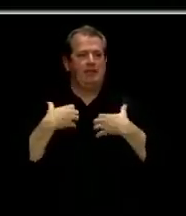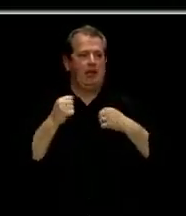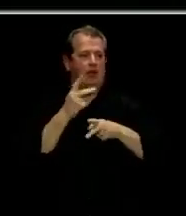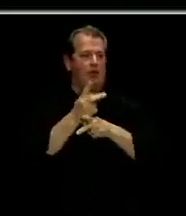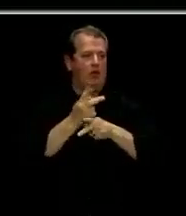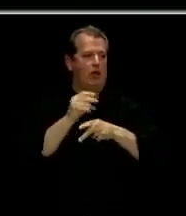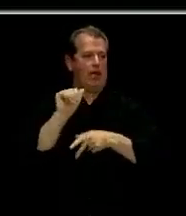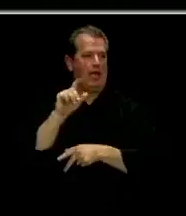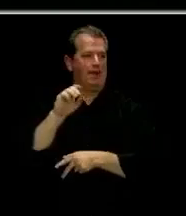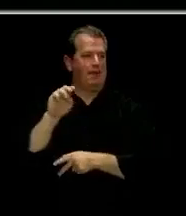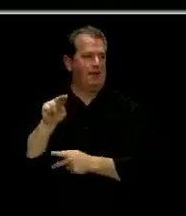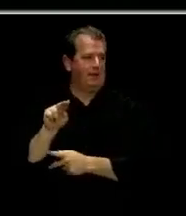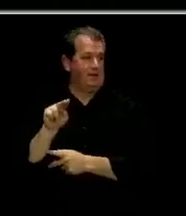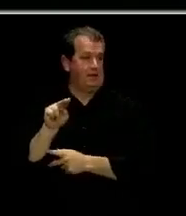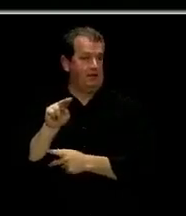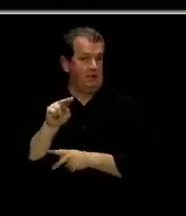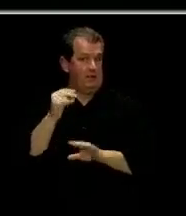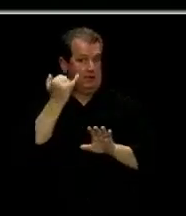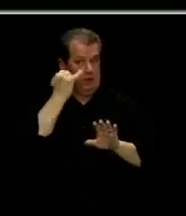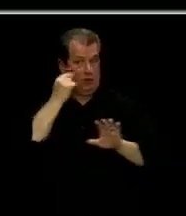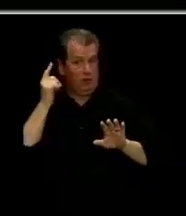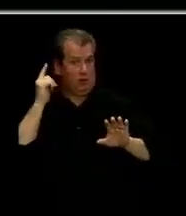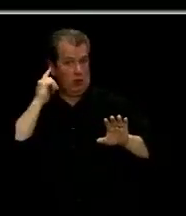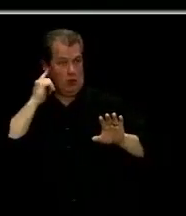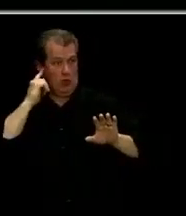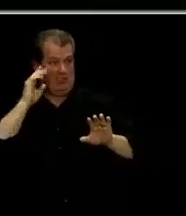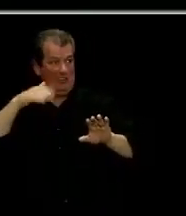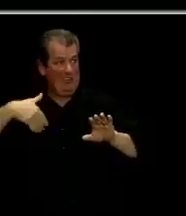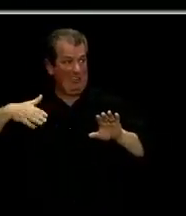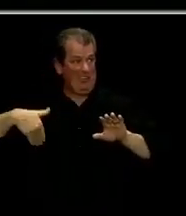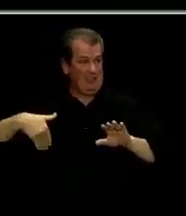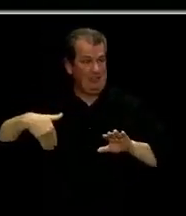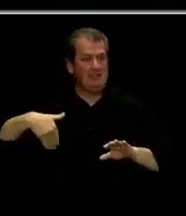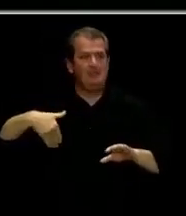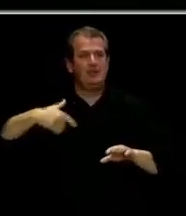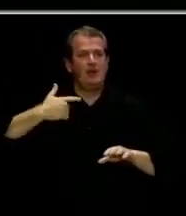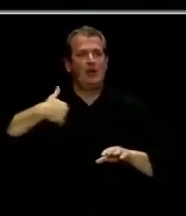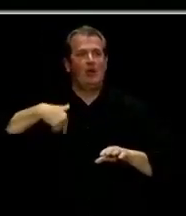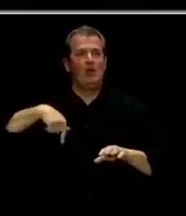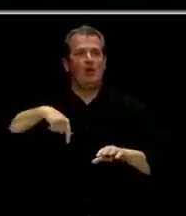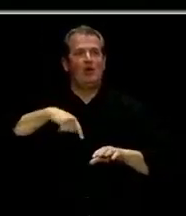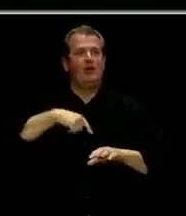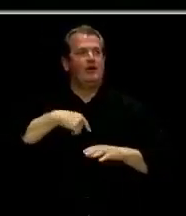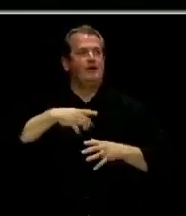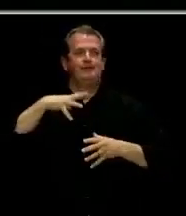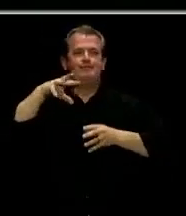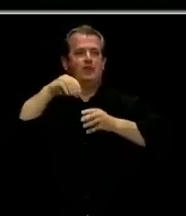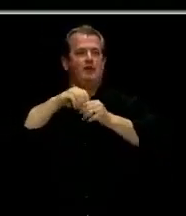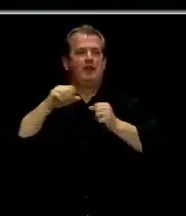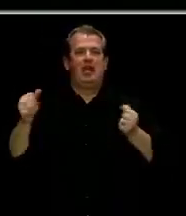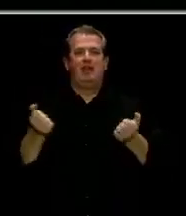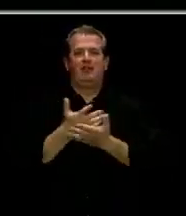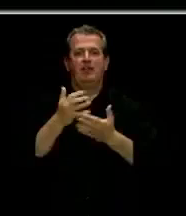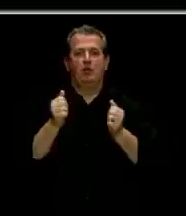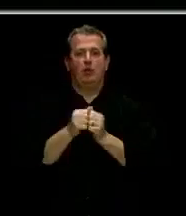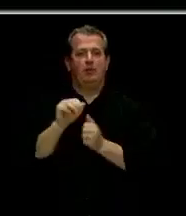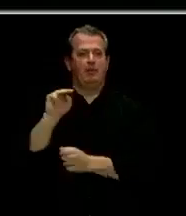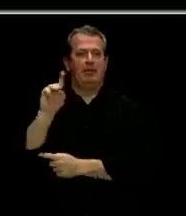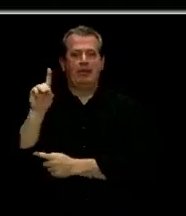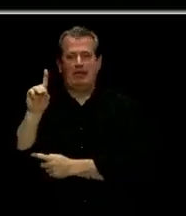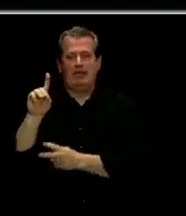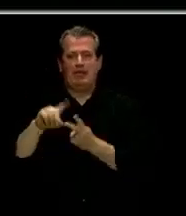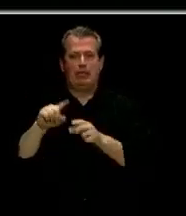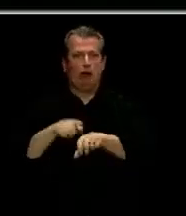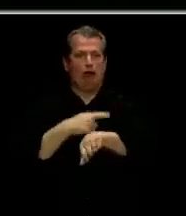Administration. If you haven't heard of ACA, we are in the throes of just about everything with Medicaid, so